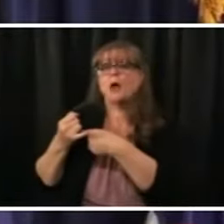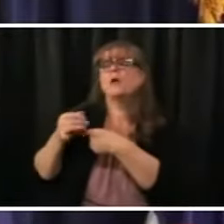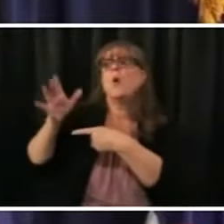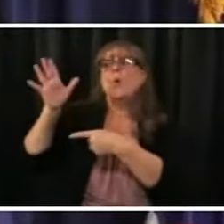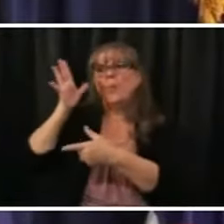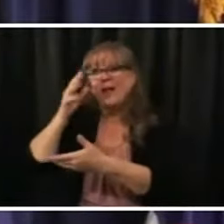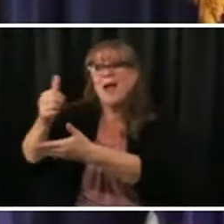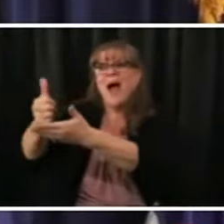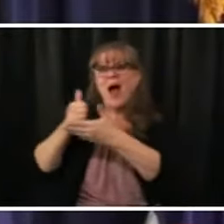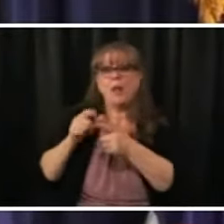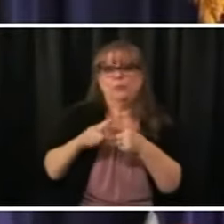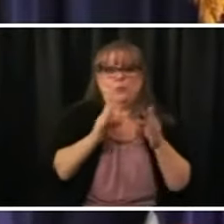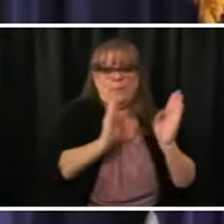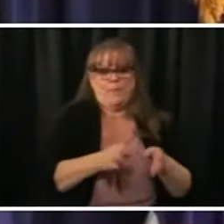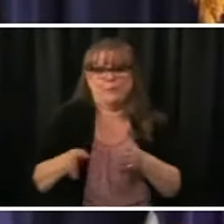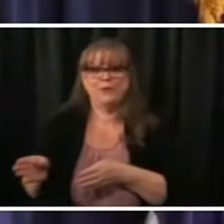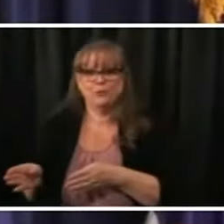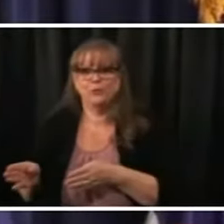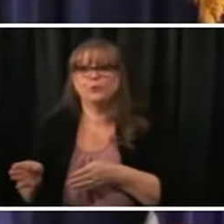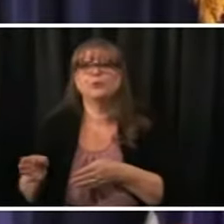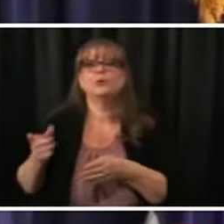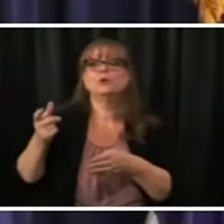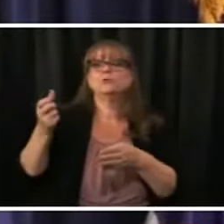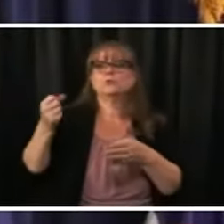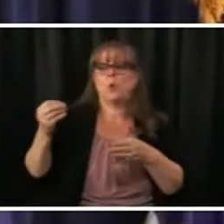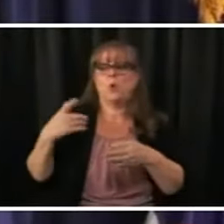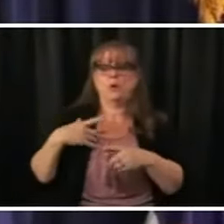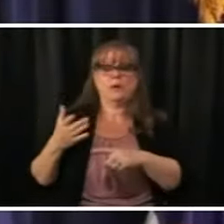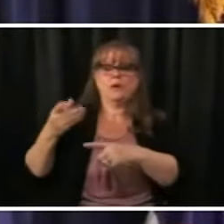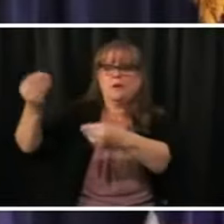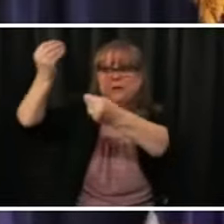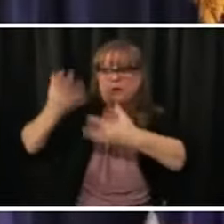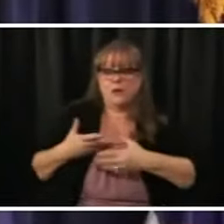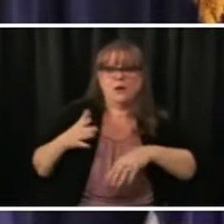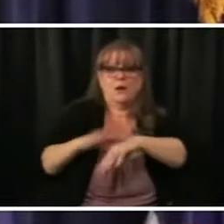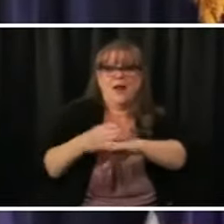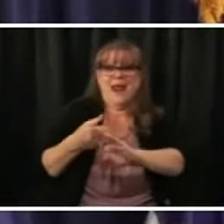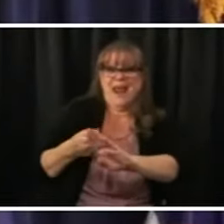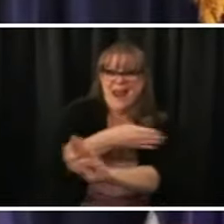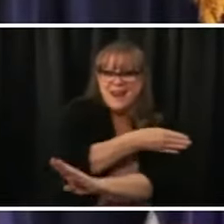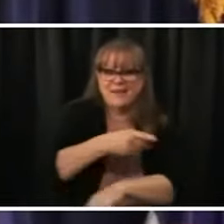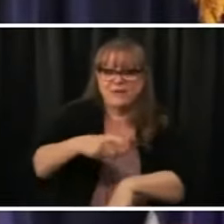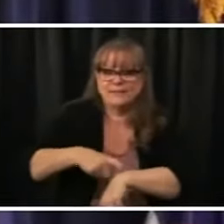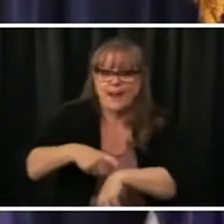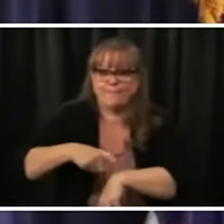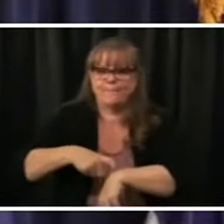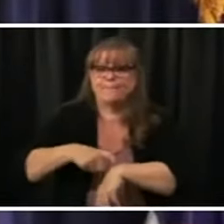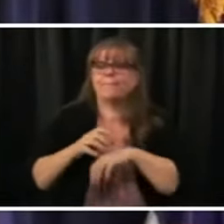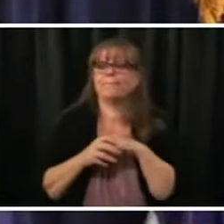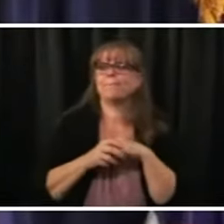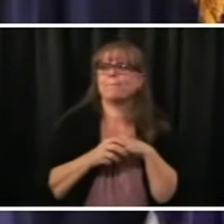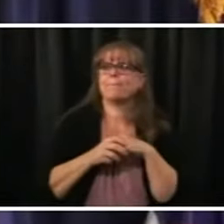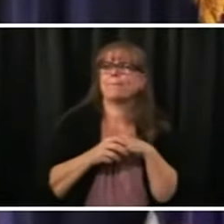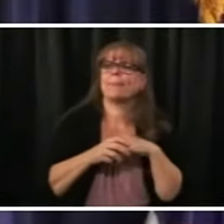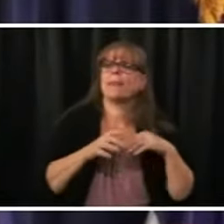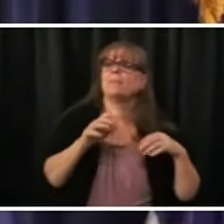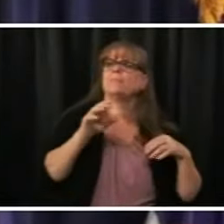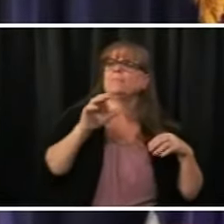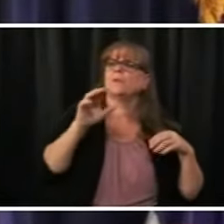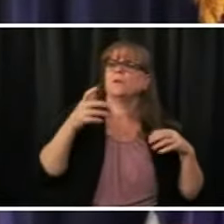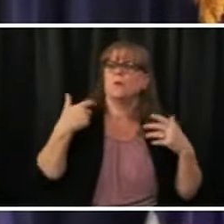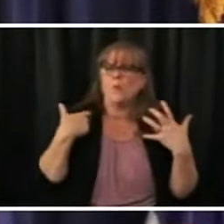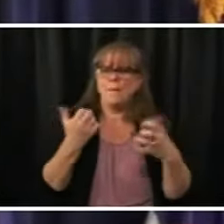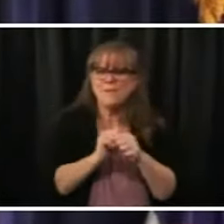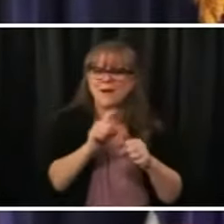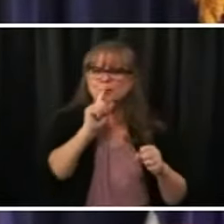a week or two notice on what we're going to get with regard to the single dose, highly effective vaccine that is on the